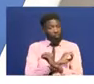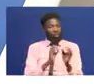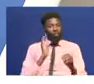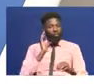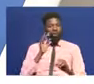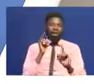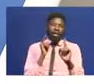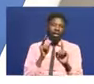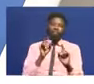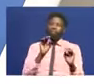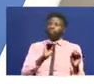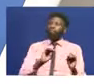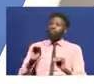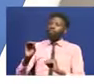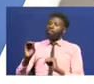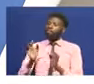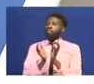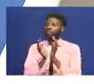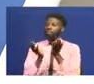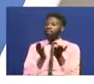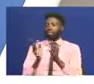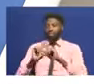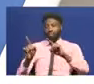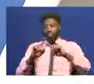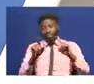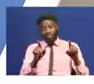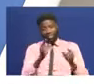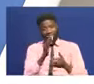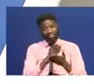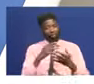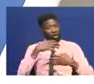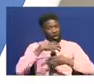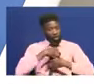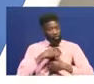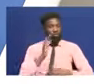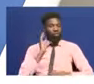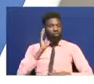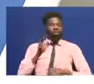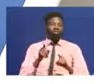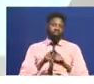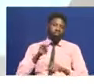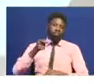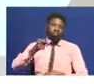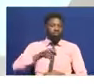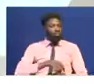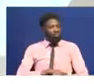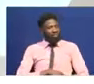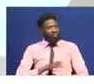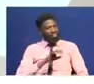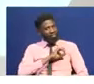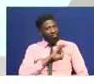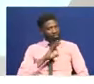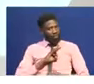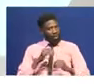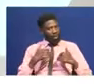service, or those who opt to retire will have their benefits done in the normal manner. How many employees do you have? We